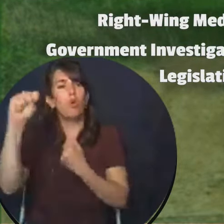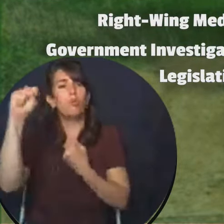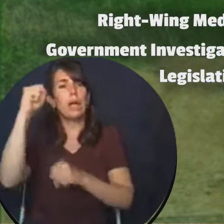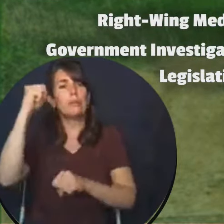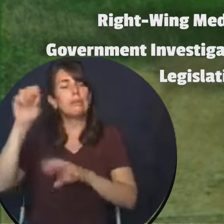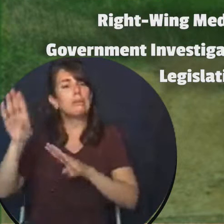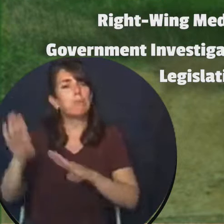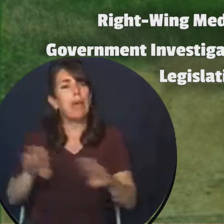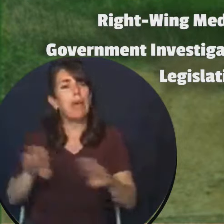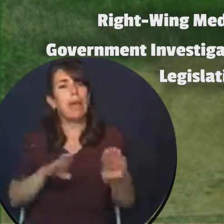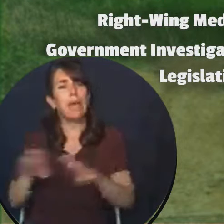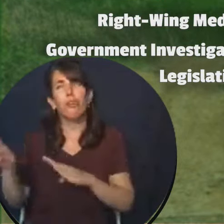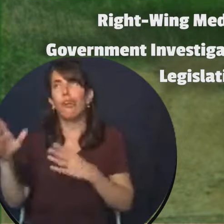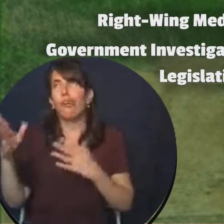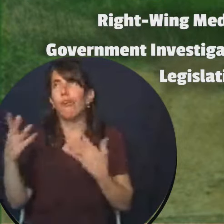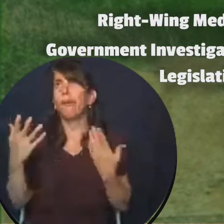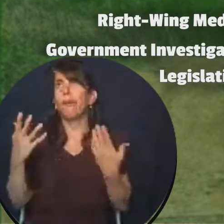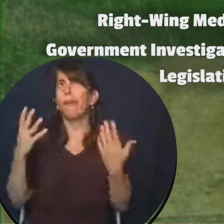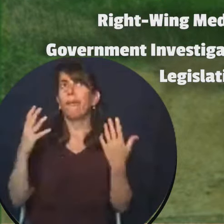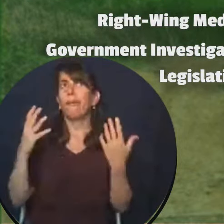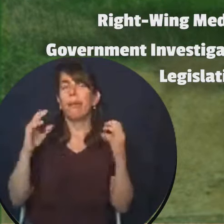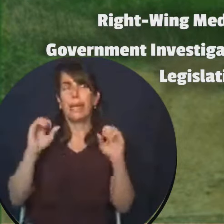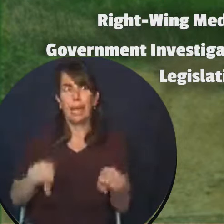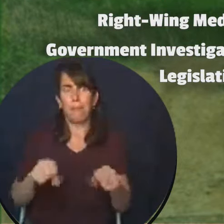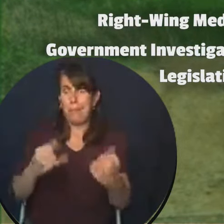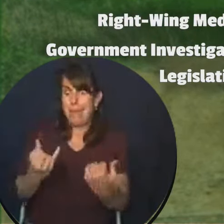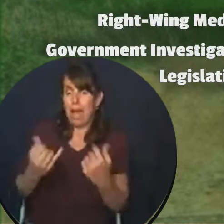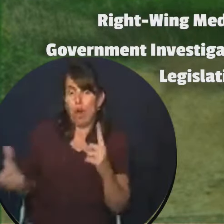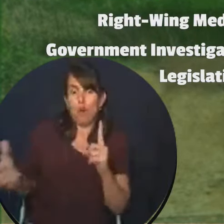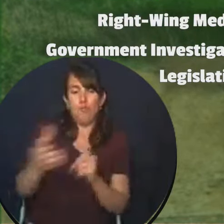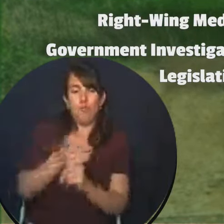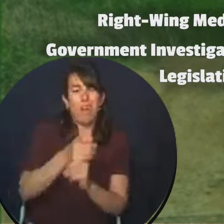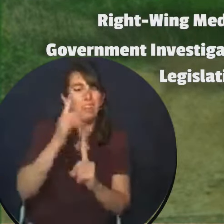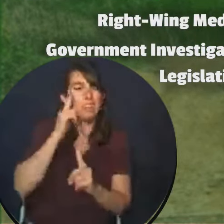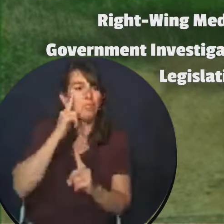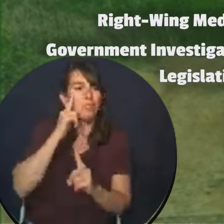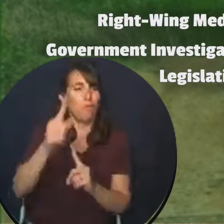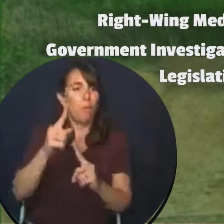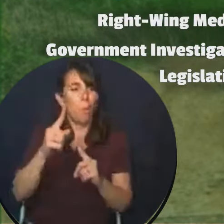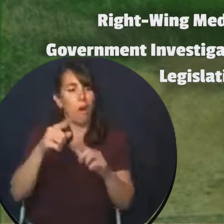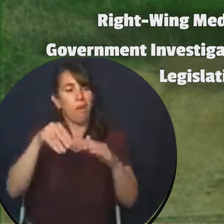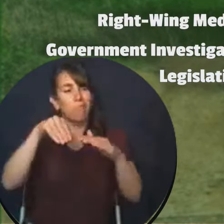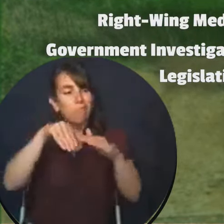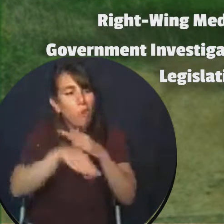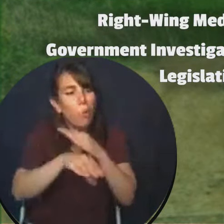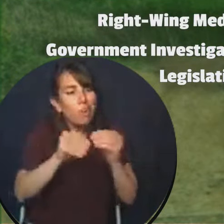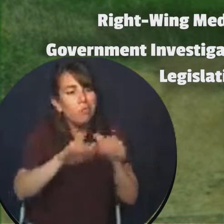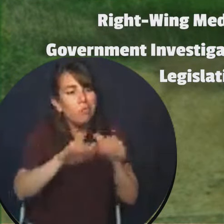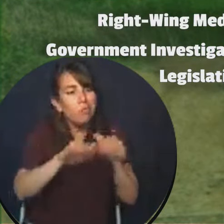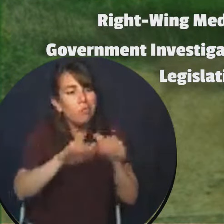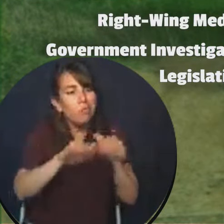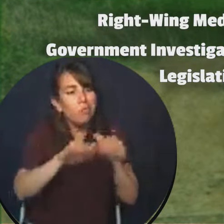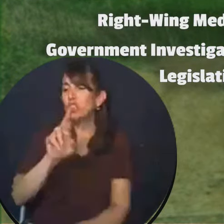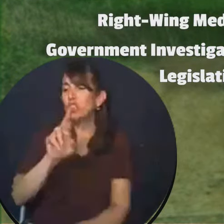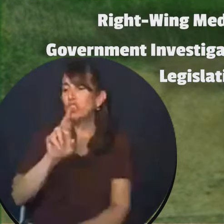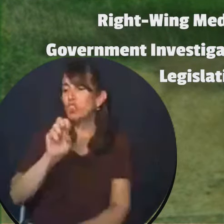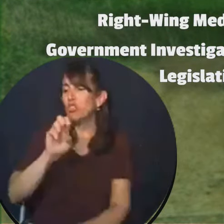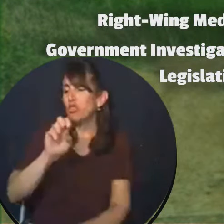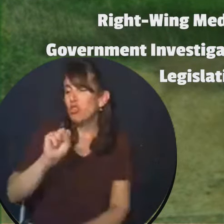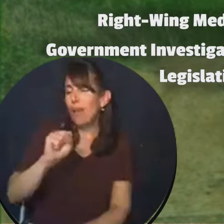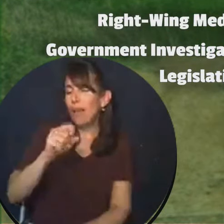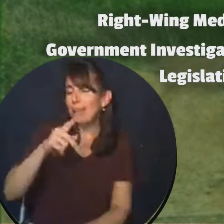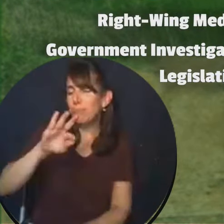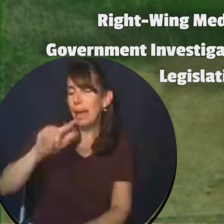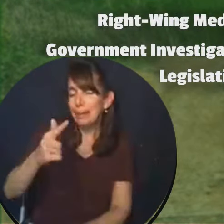going from arrests for trespassing to acts of domestic terrorism, from making it hard for people to access